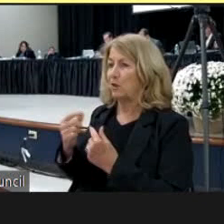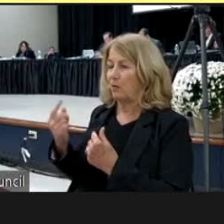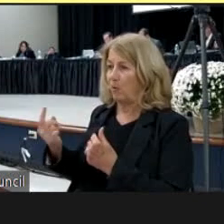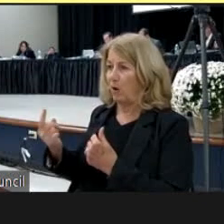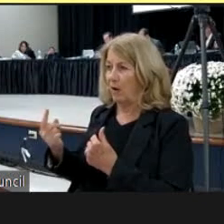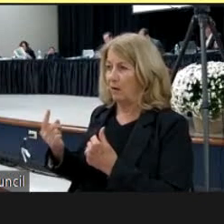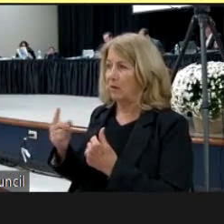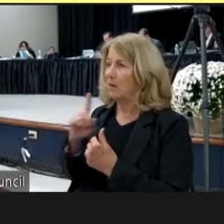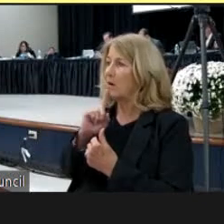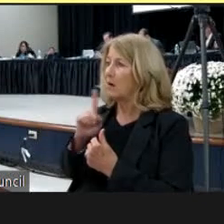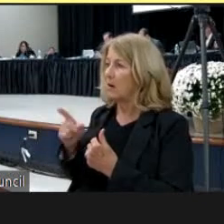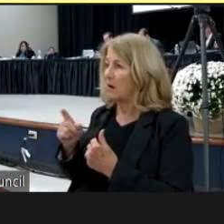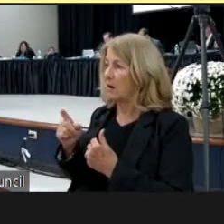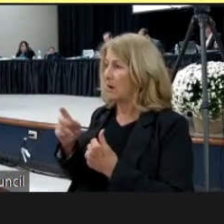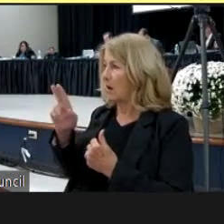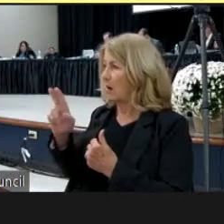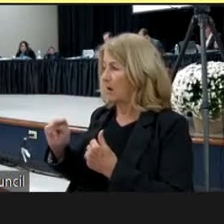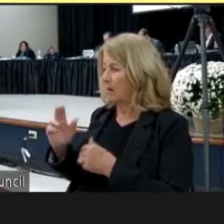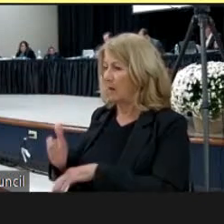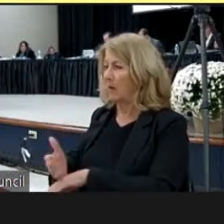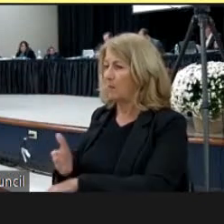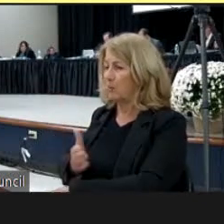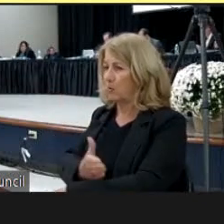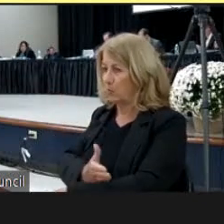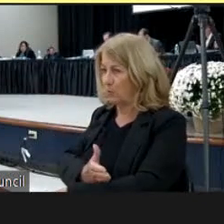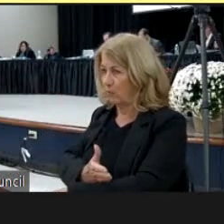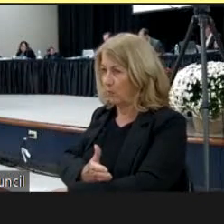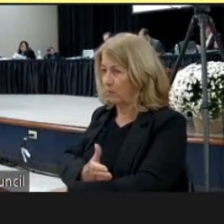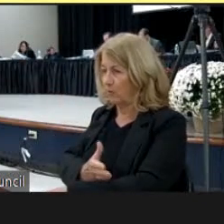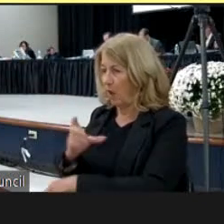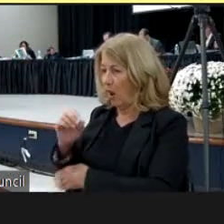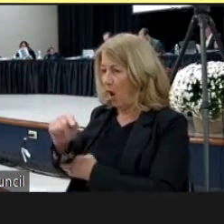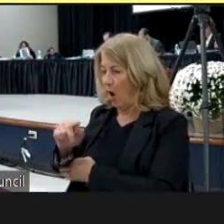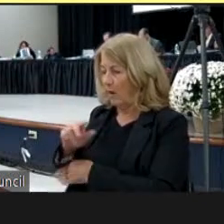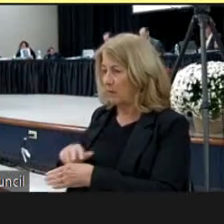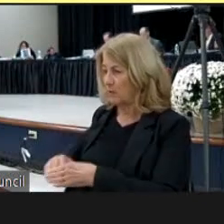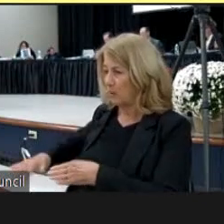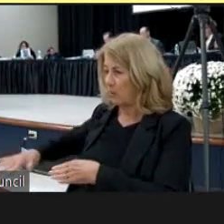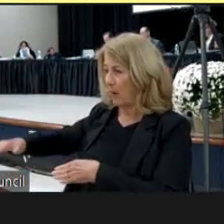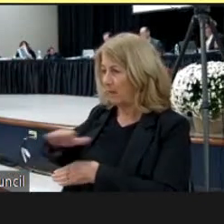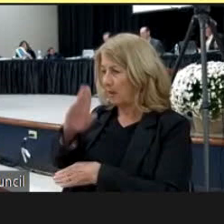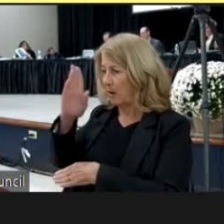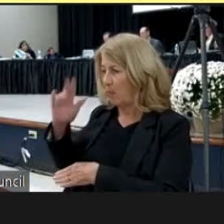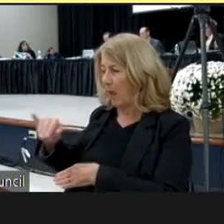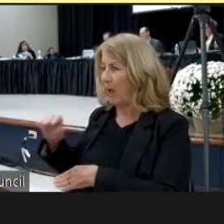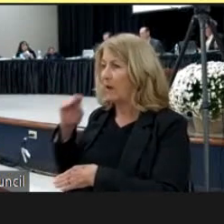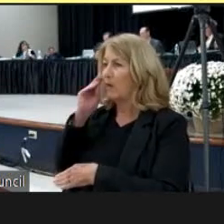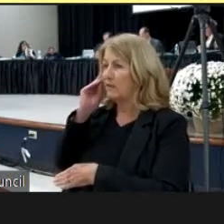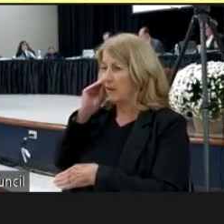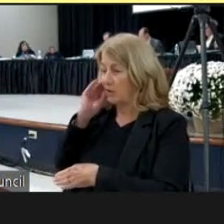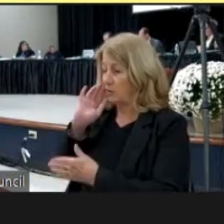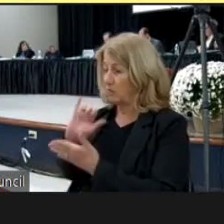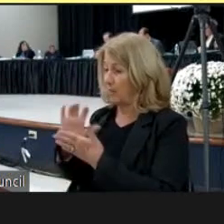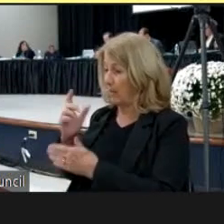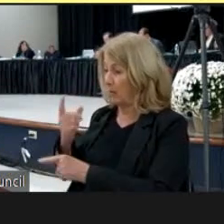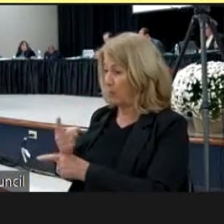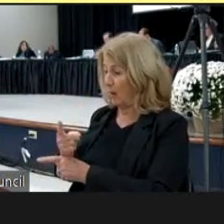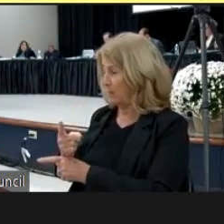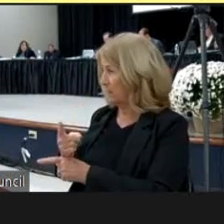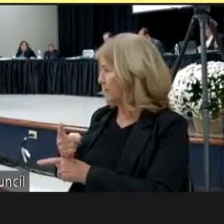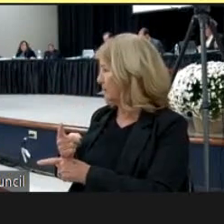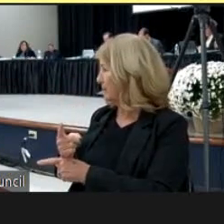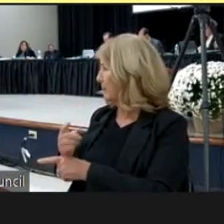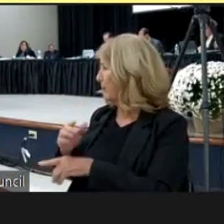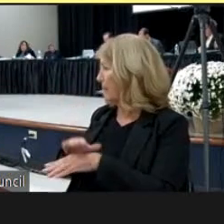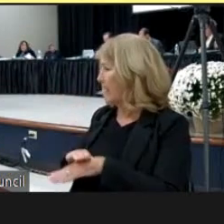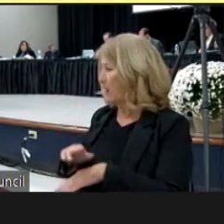are unimproved lots that are surrounded by residential. Is that correct? That's on the north